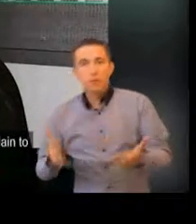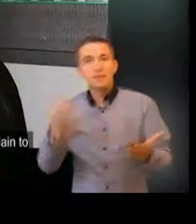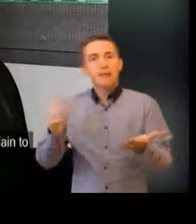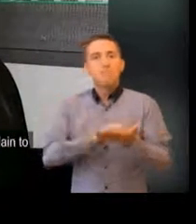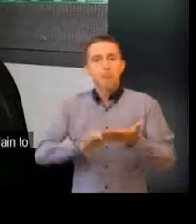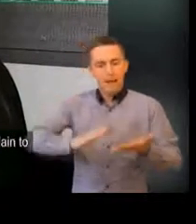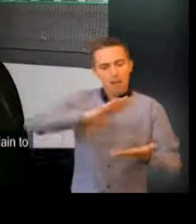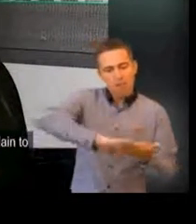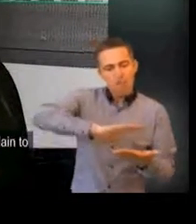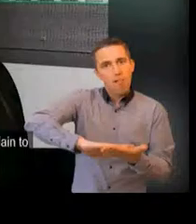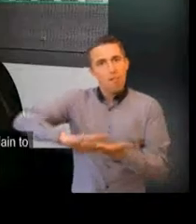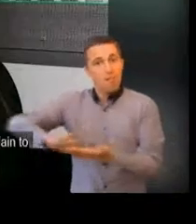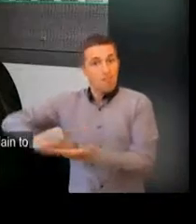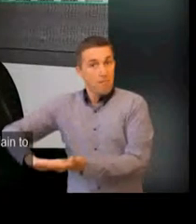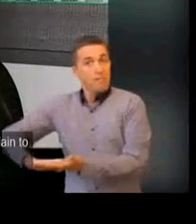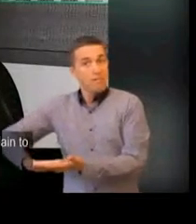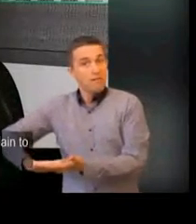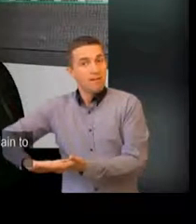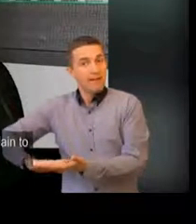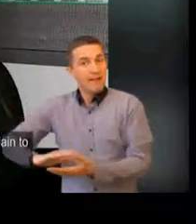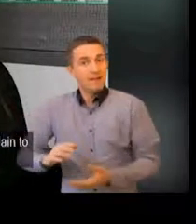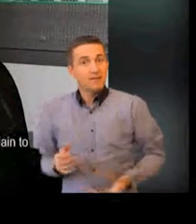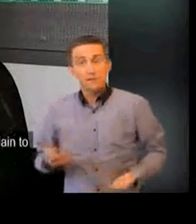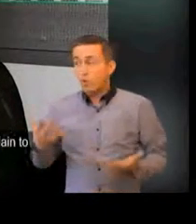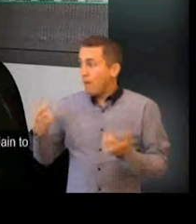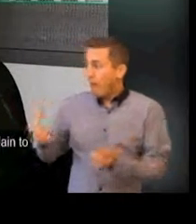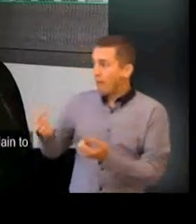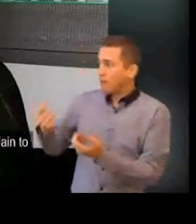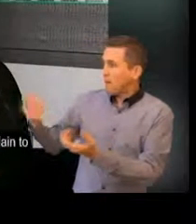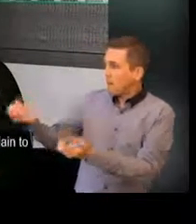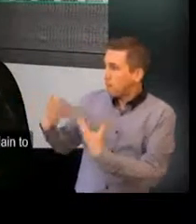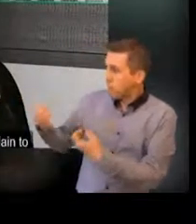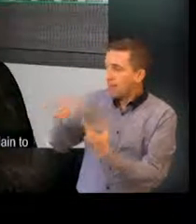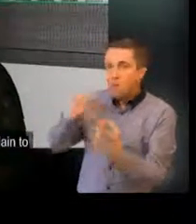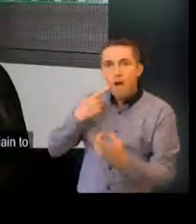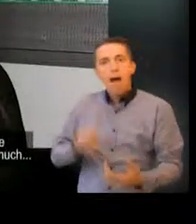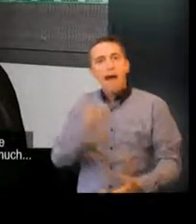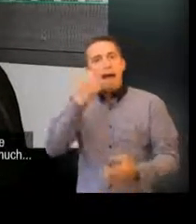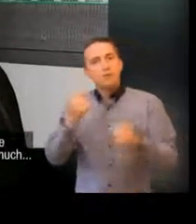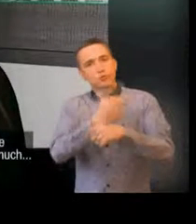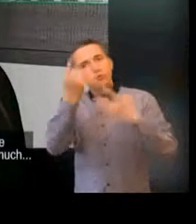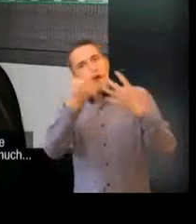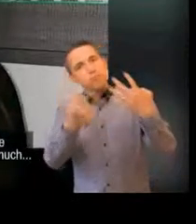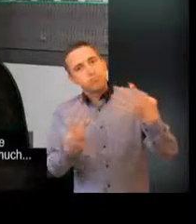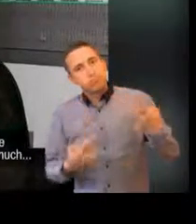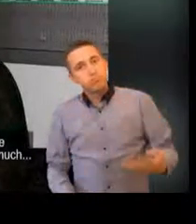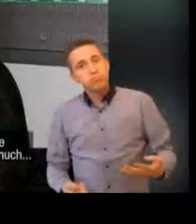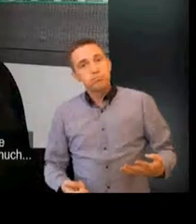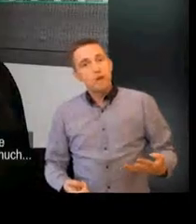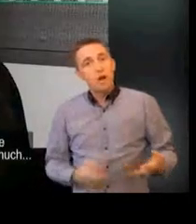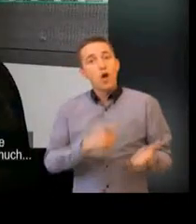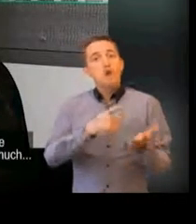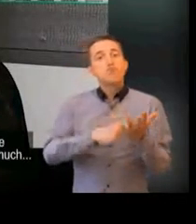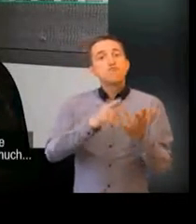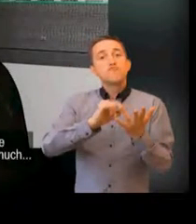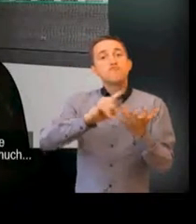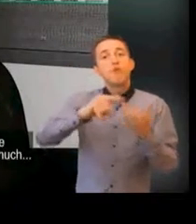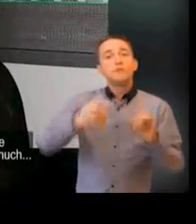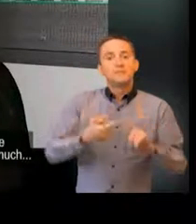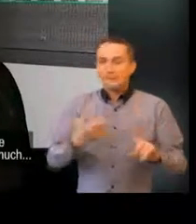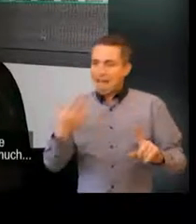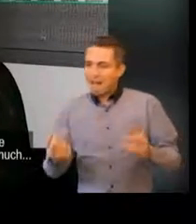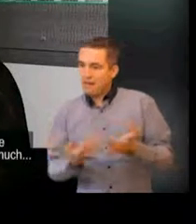gave visual aids to let us be aware of what depth of her visual impairment was. So they had masks and they came in for training days. We set up the